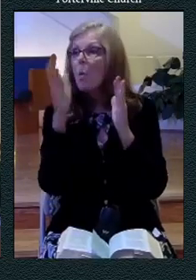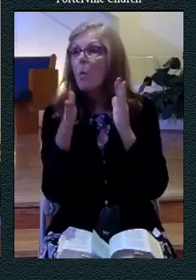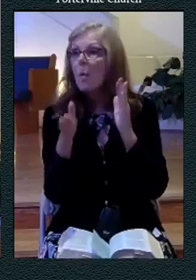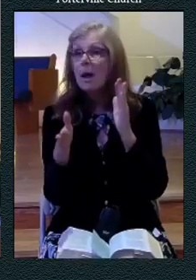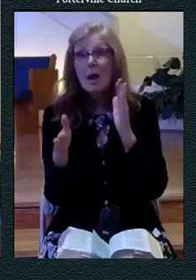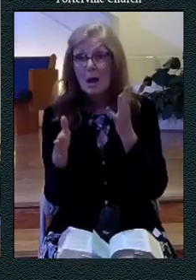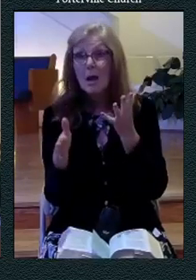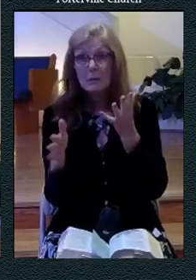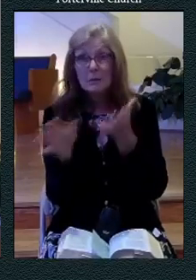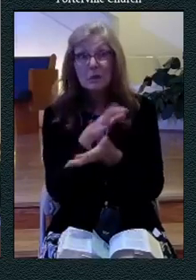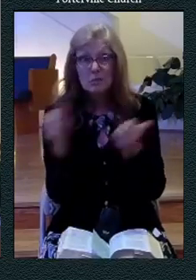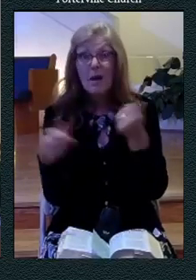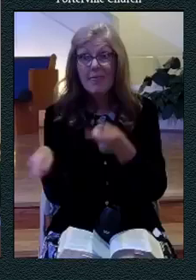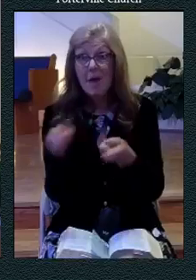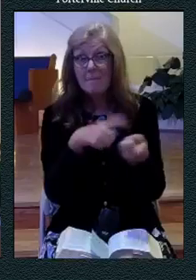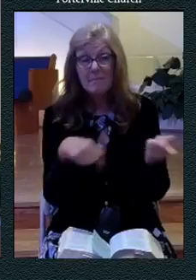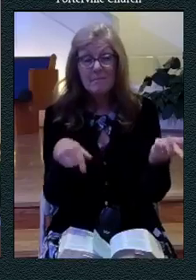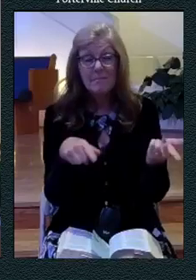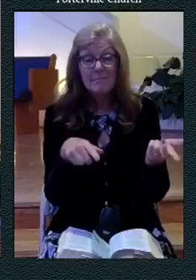alive.